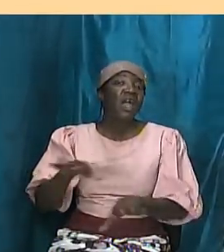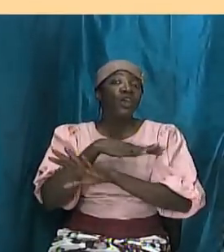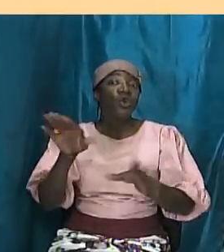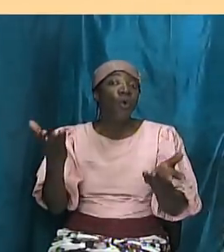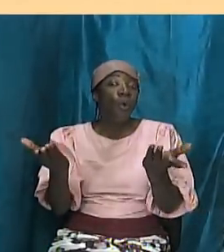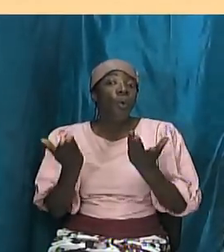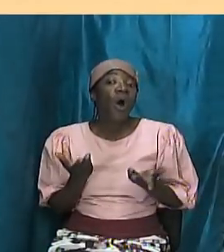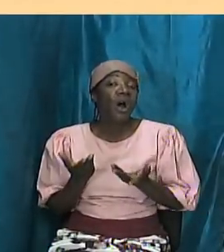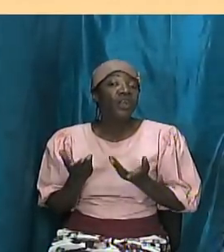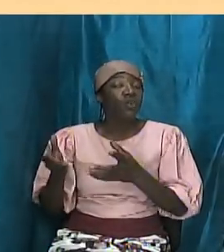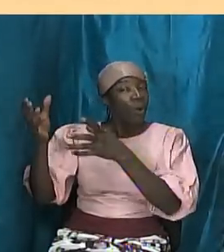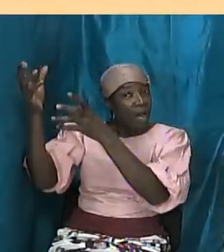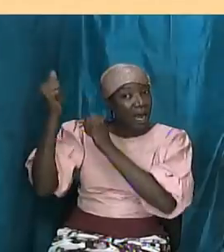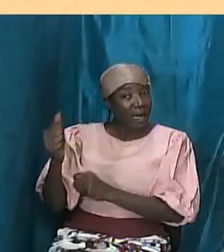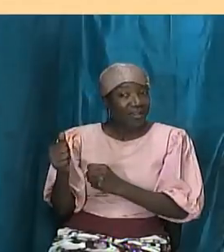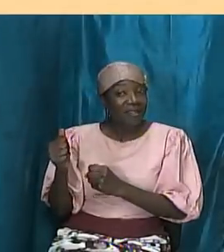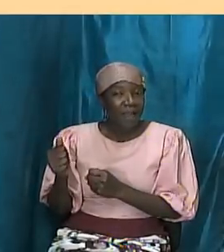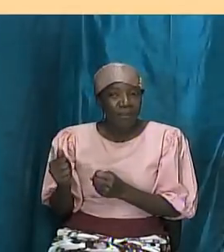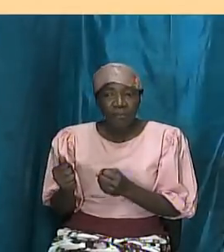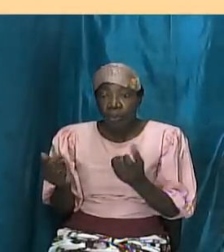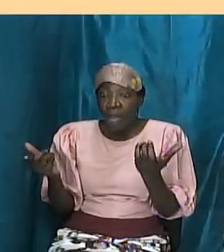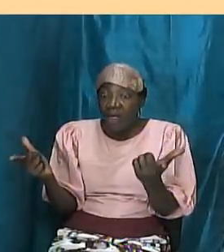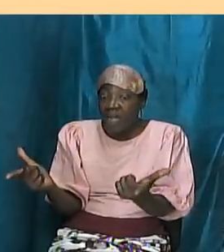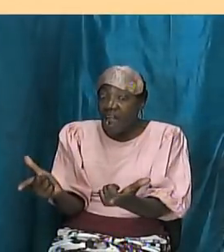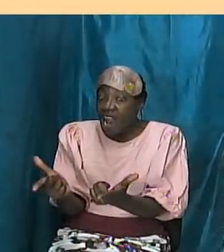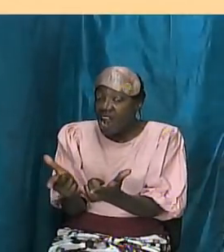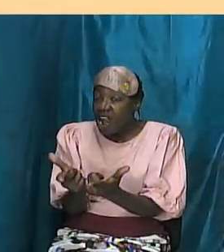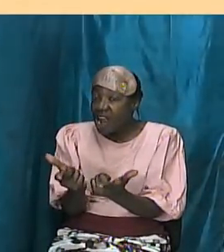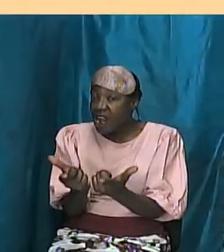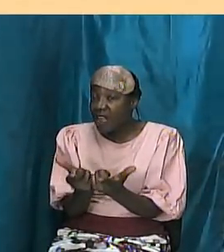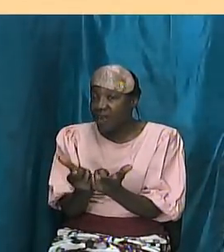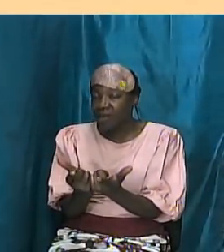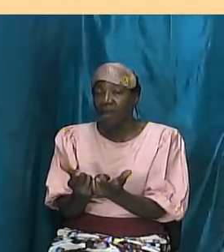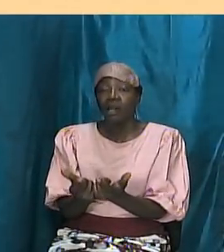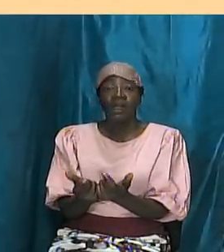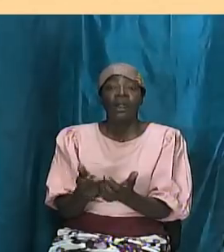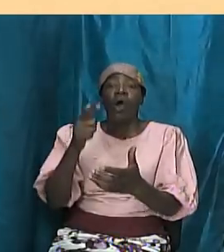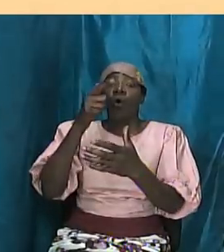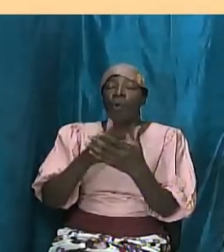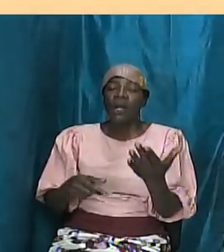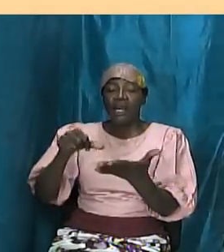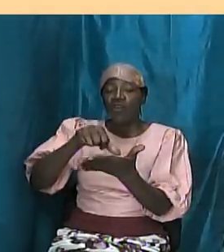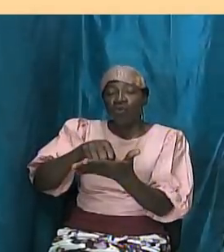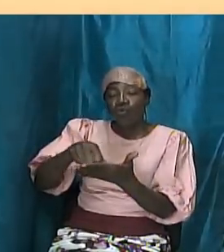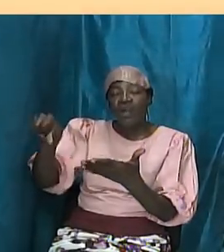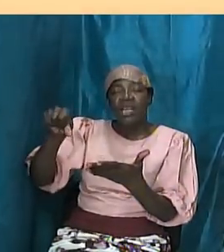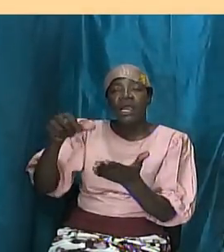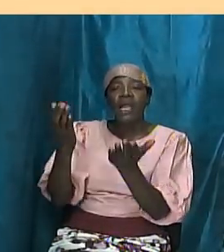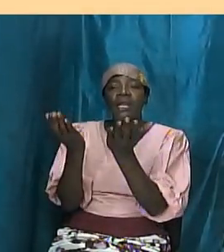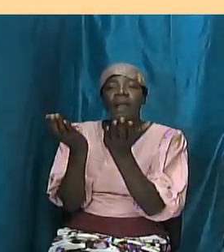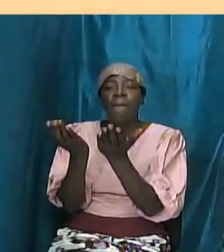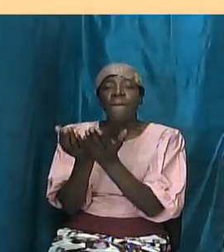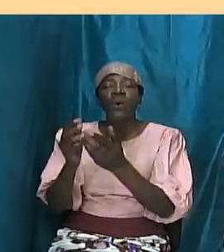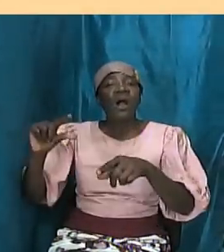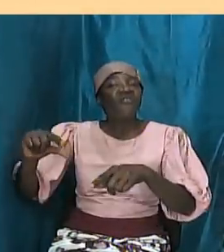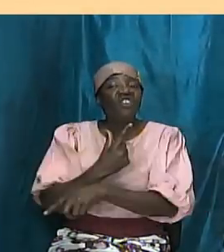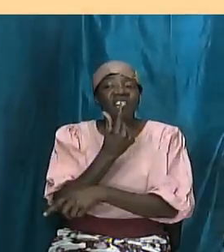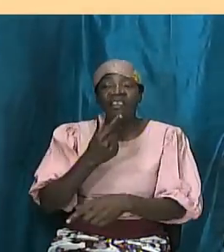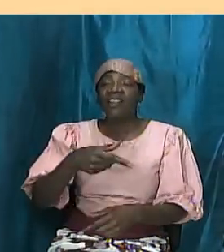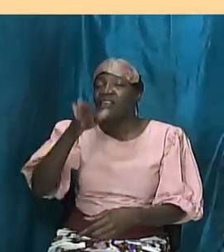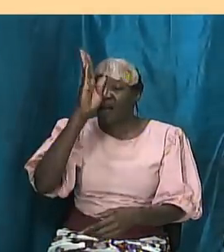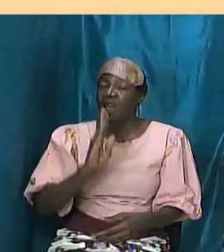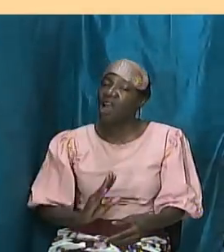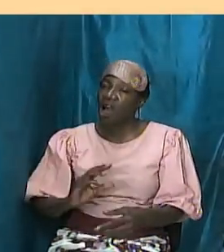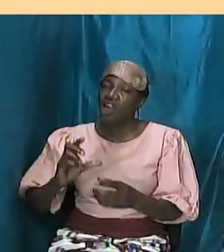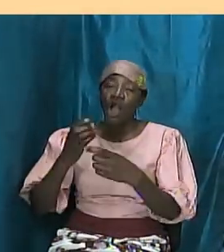to accept the simplicity of what is written in the book of Genesis, that God created